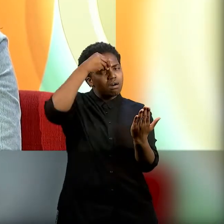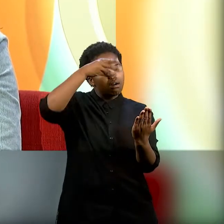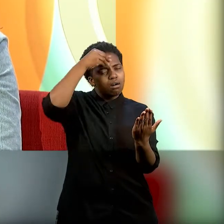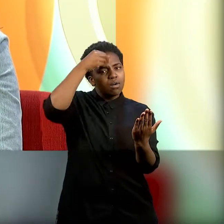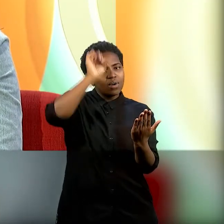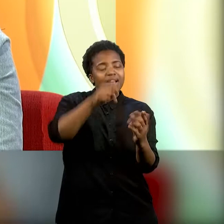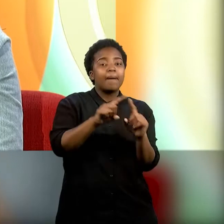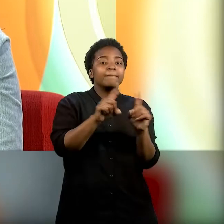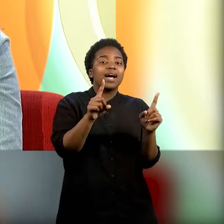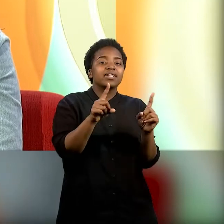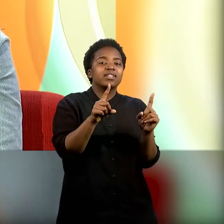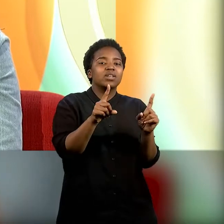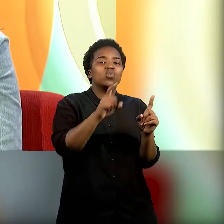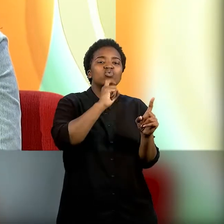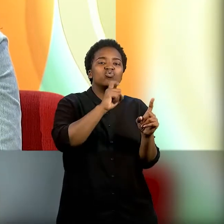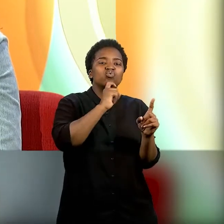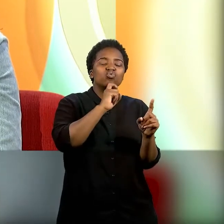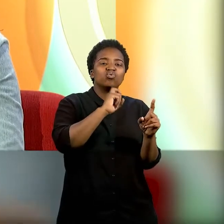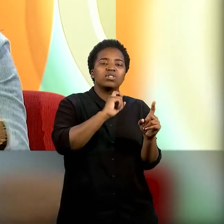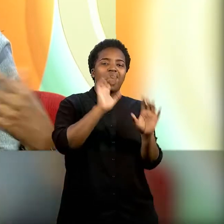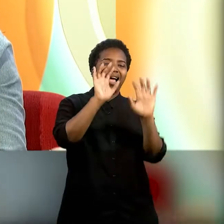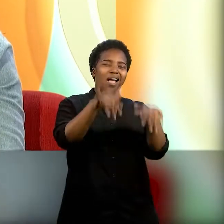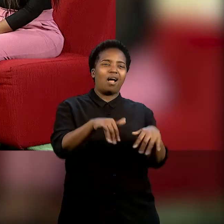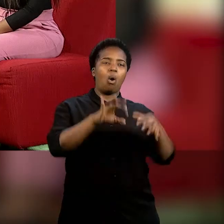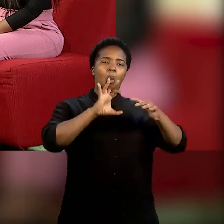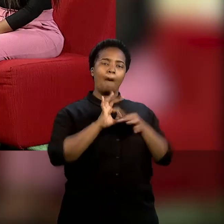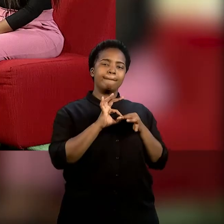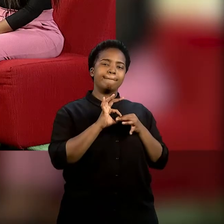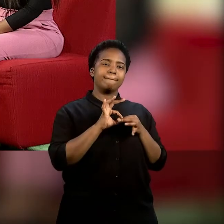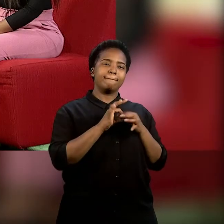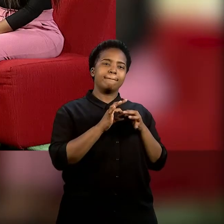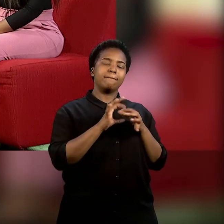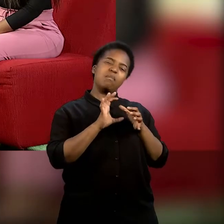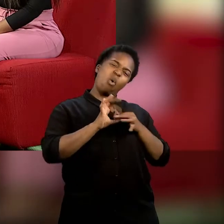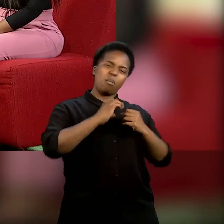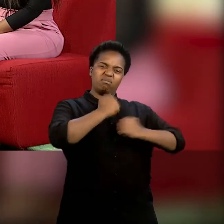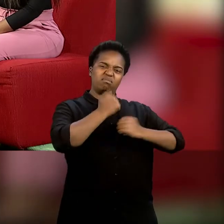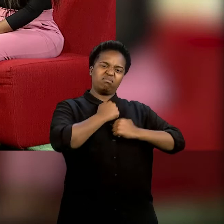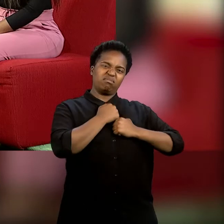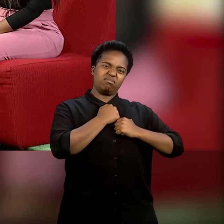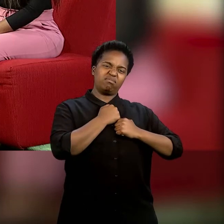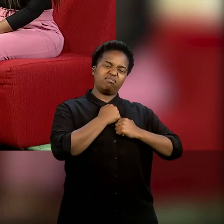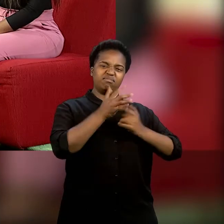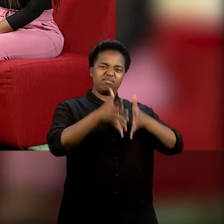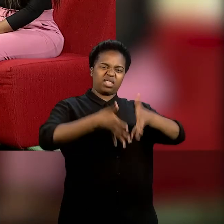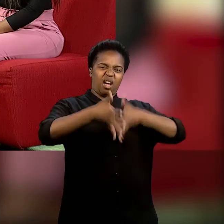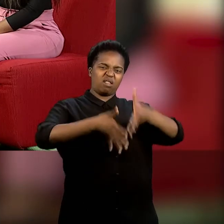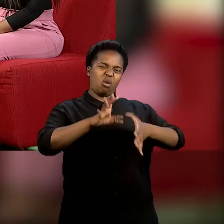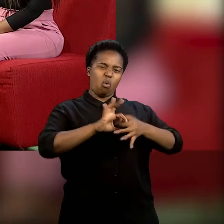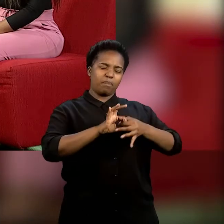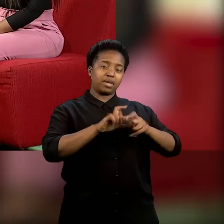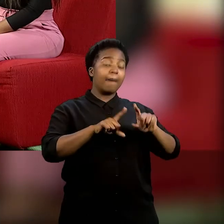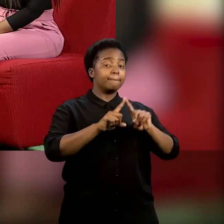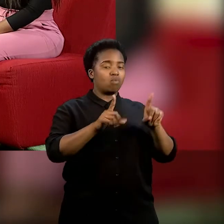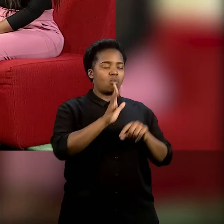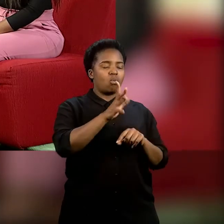and everything. But the thing is, we already used to having to sign I would say is our own way of communicating, but